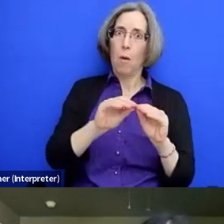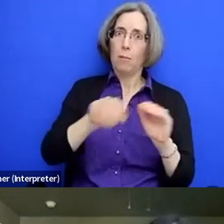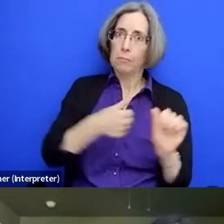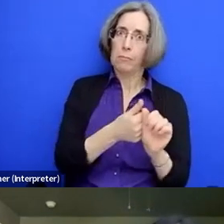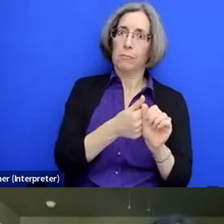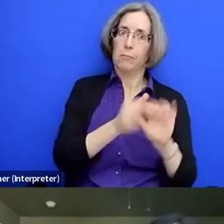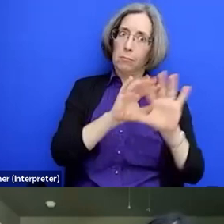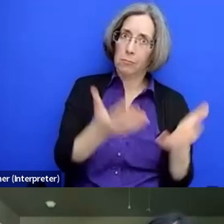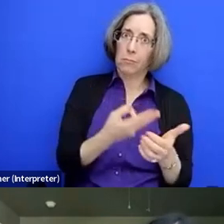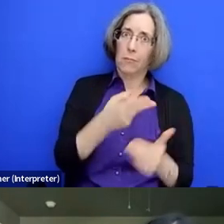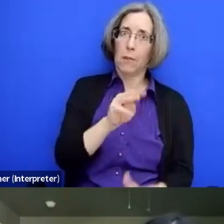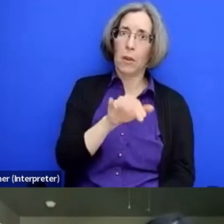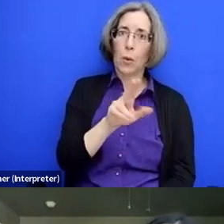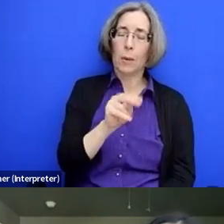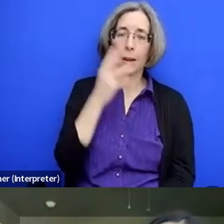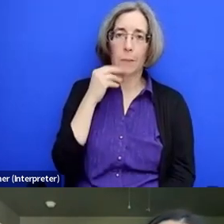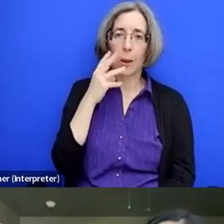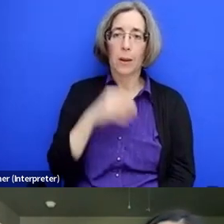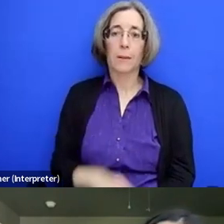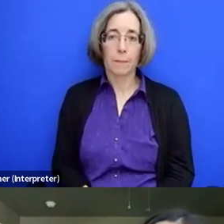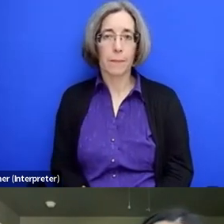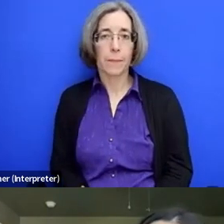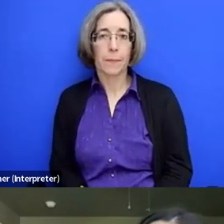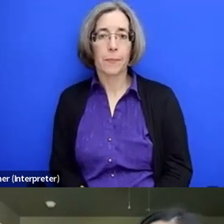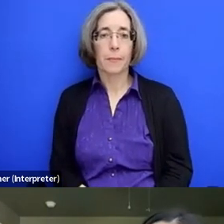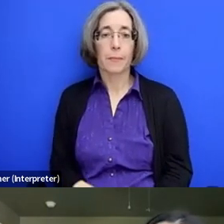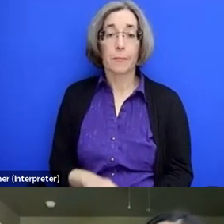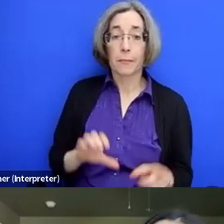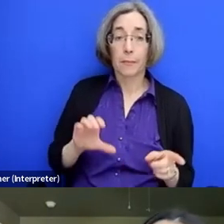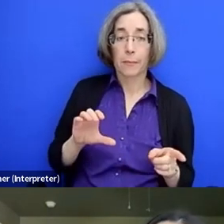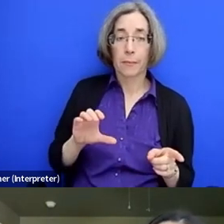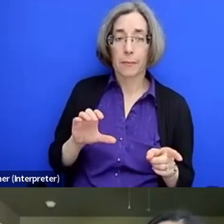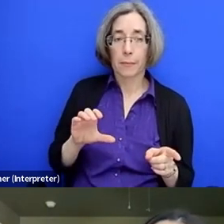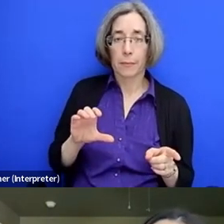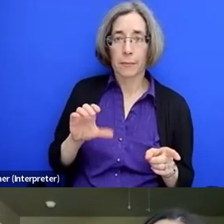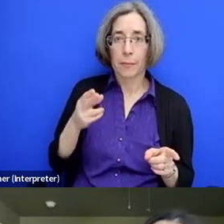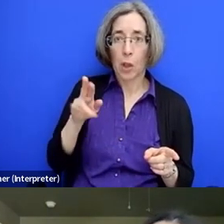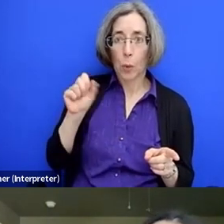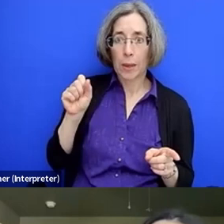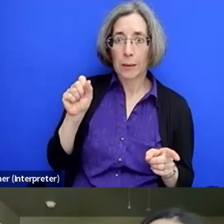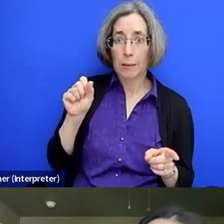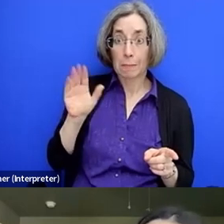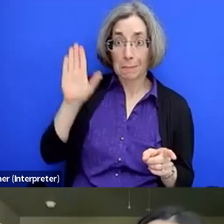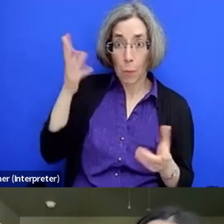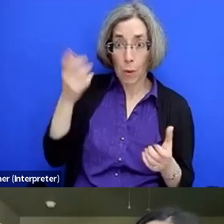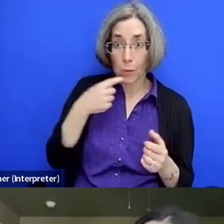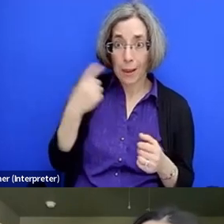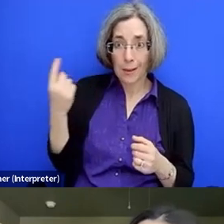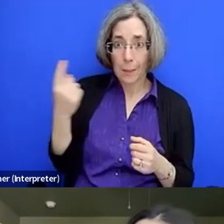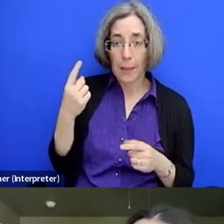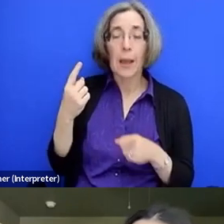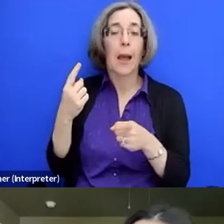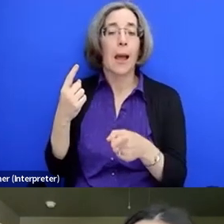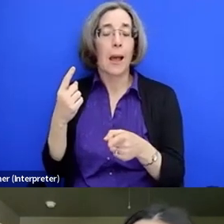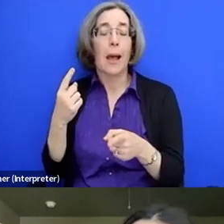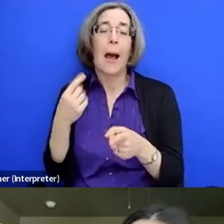Yeah, thanks. Chris, did you have your hand up? Well, I was actually going to say that I may nudge Anne a